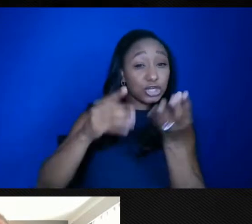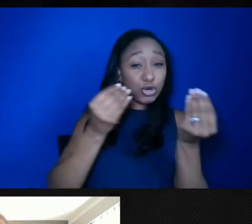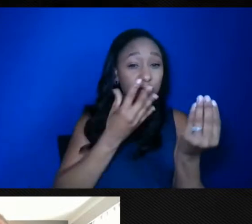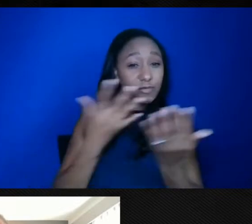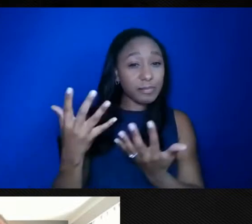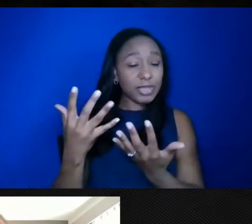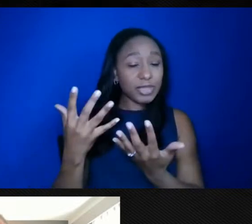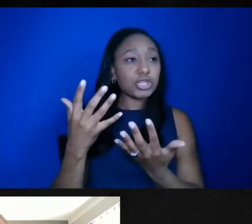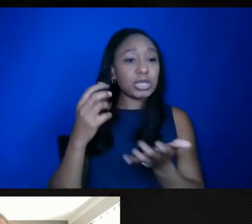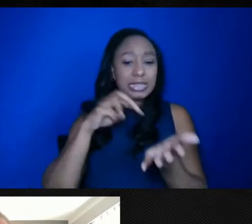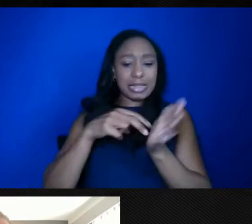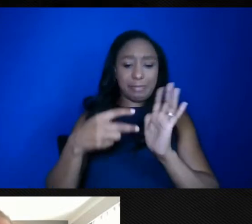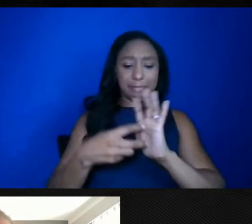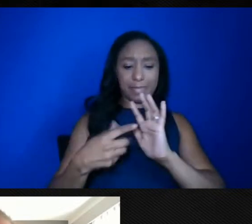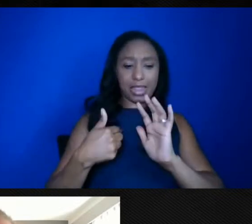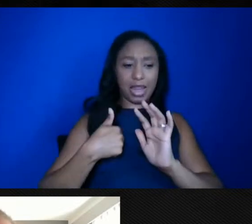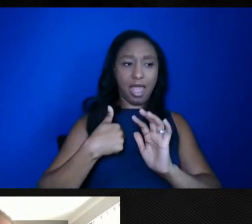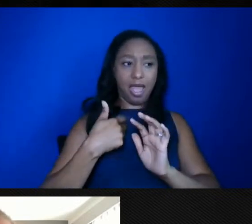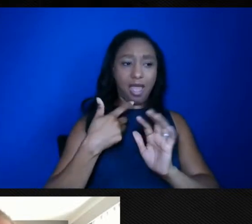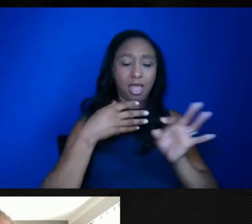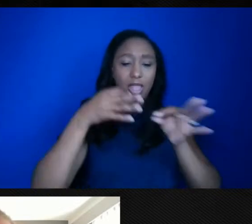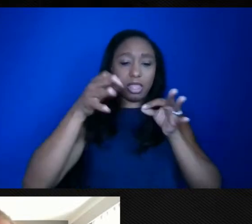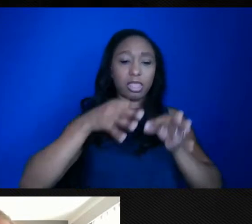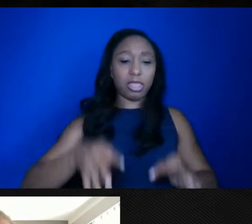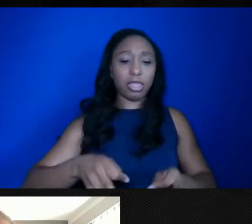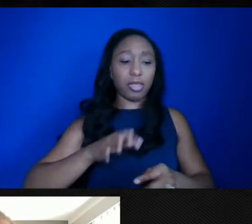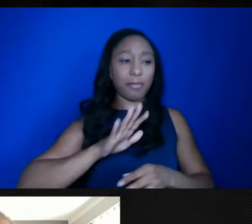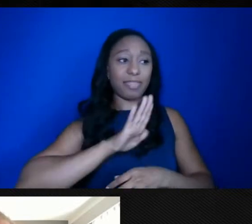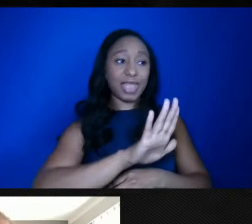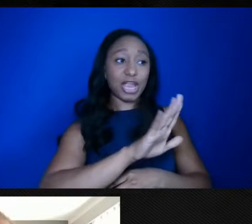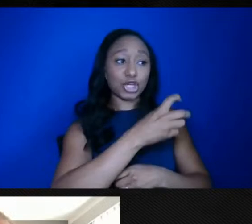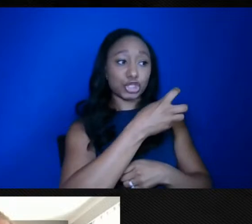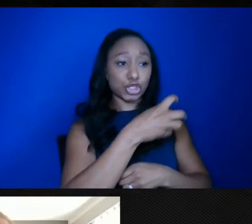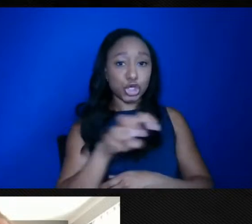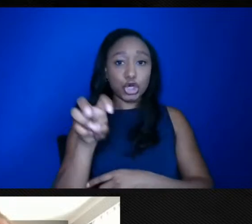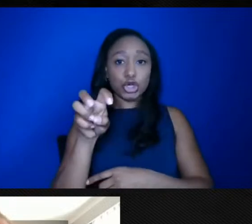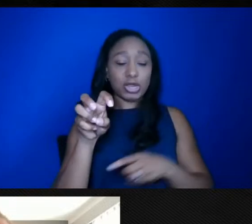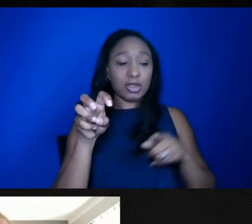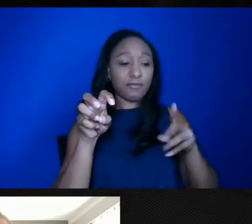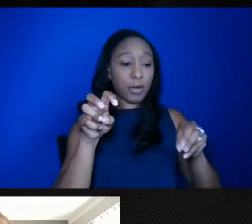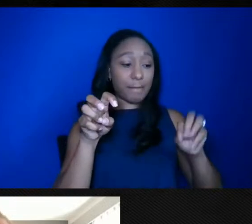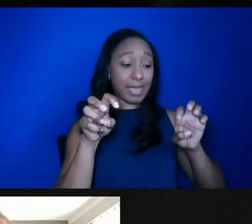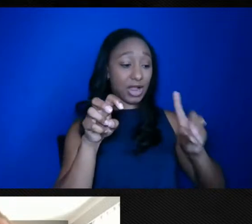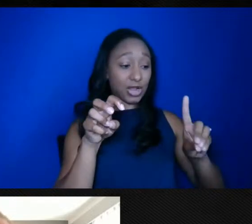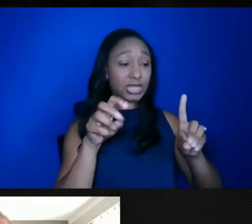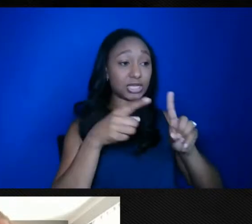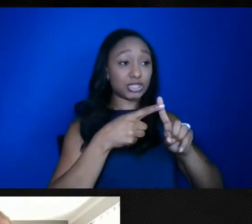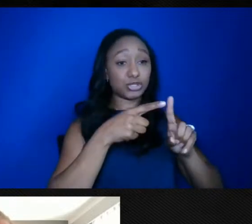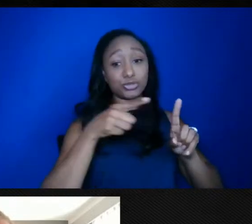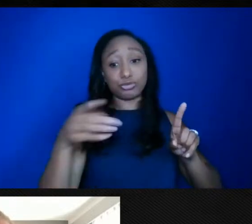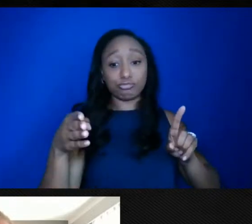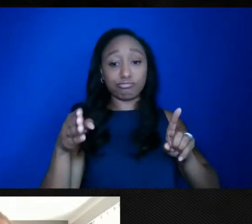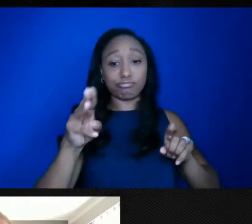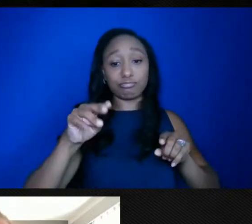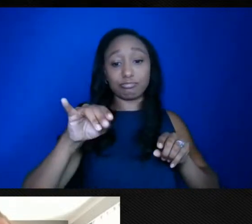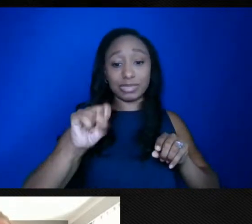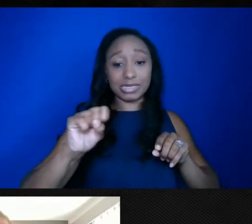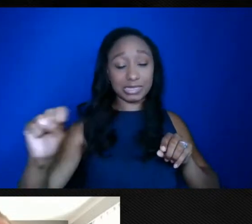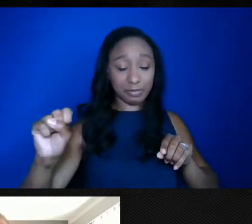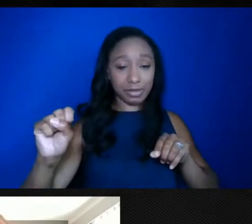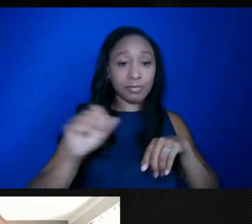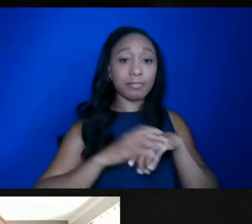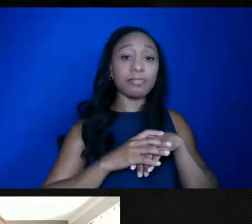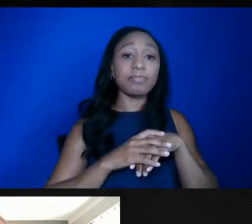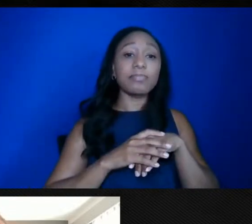from basically Maryland to basically Mississippi. 2 of these boys would later give testimony in